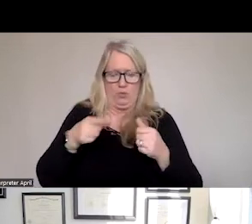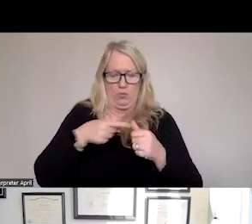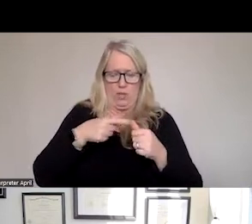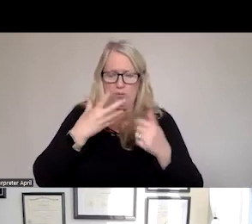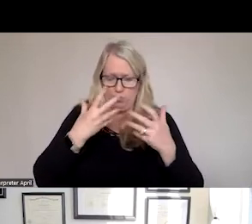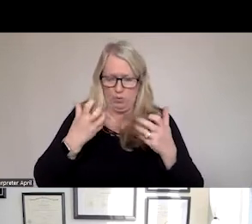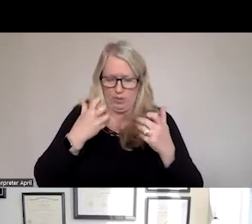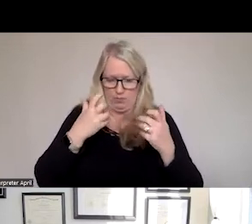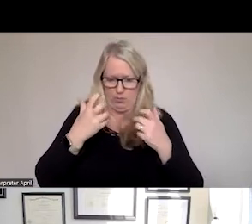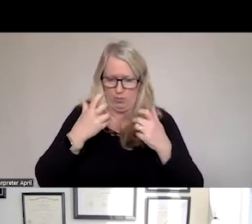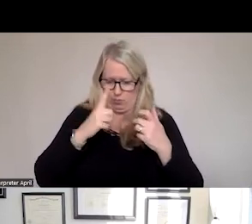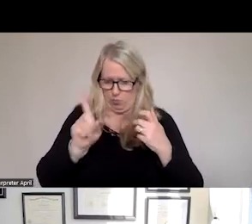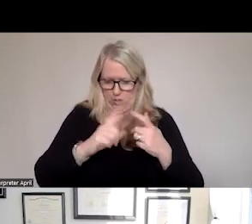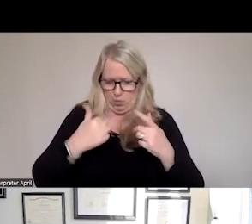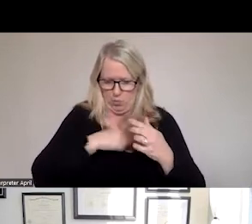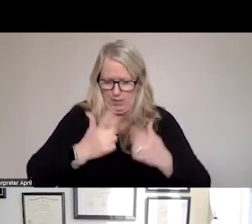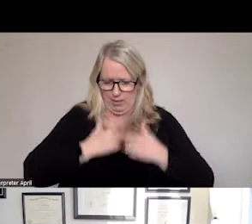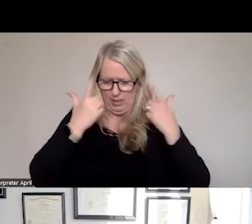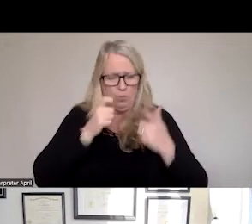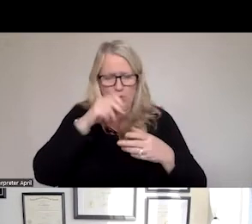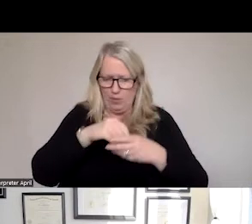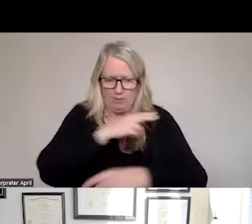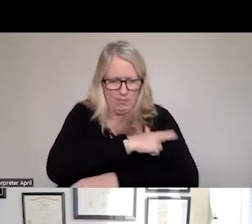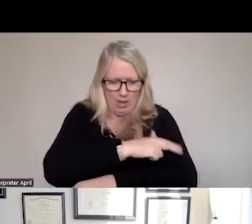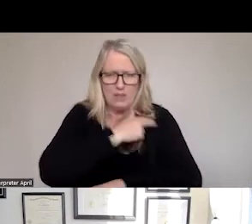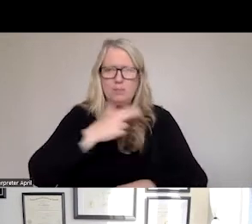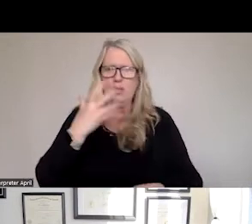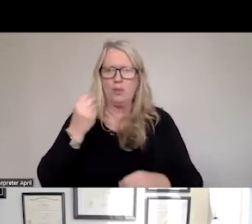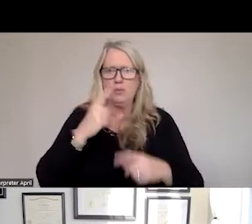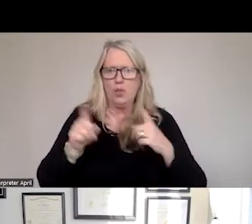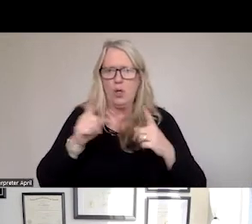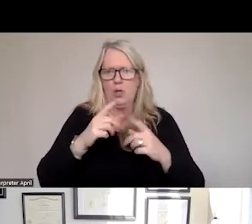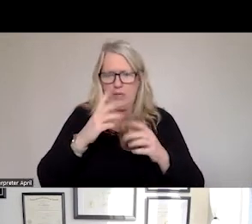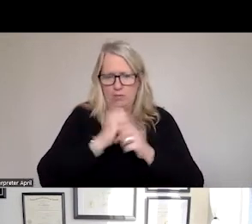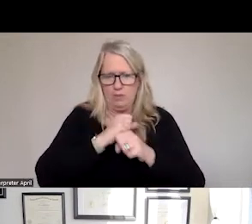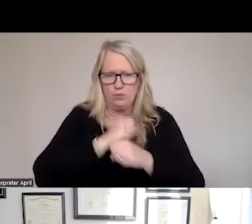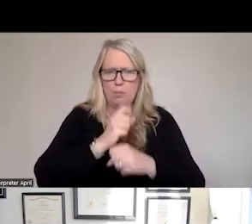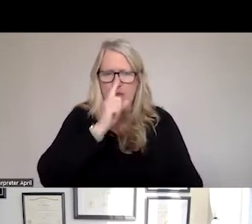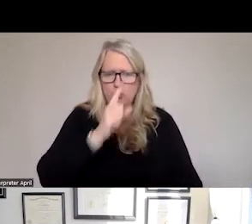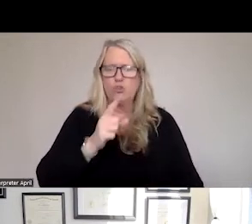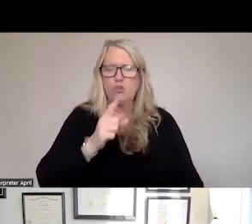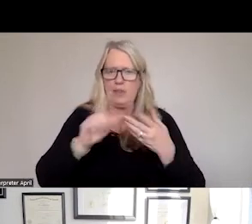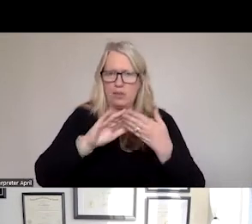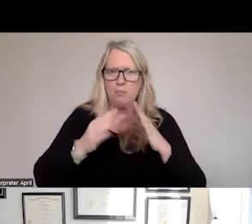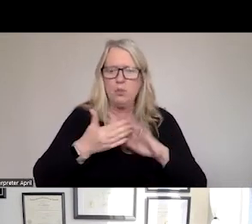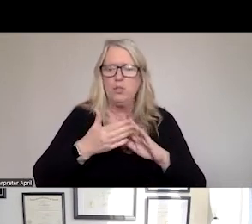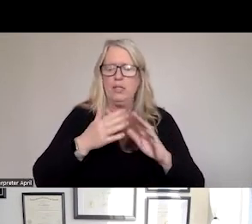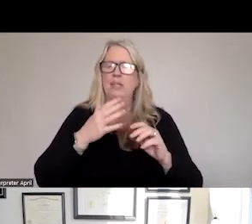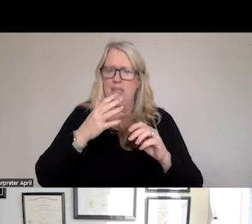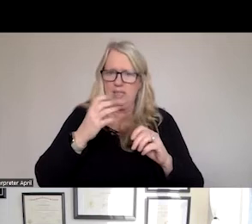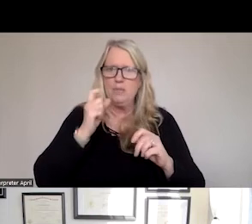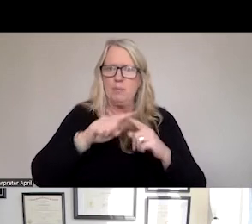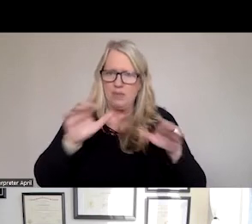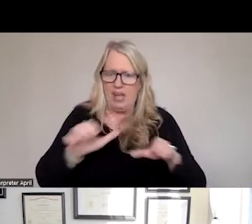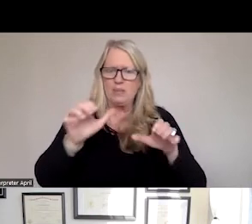where we live. We don't live in a hospital room. And so the focus on making sure that the communities we're in is healthy and have access to